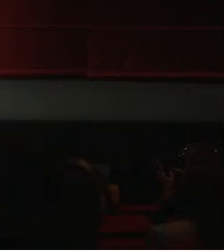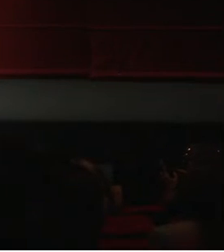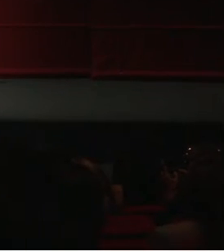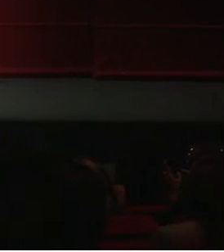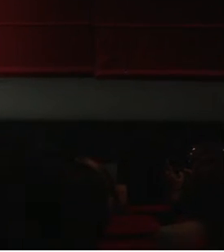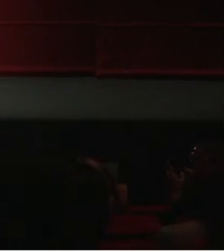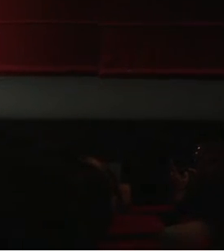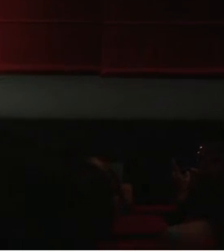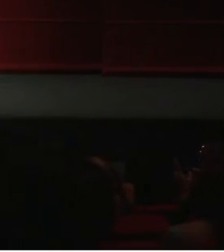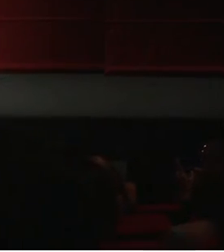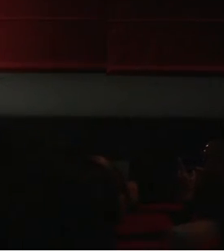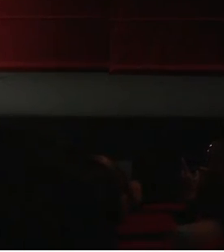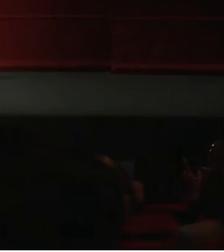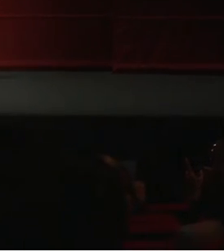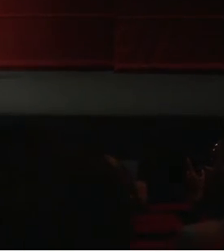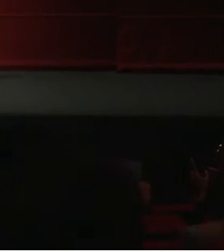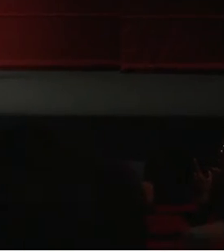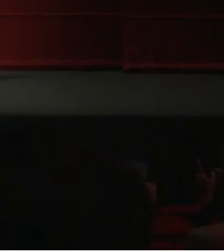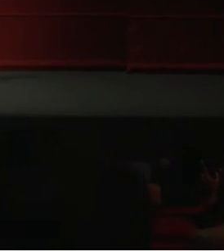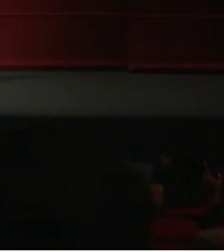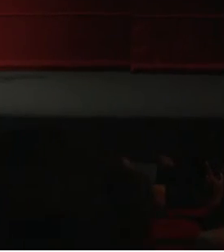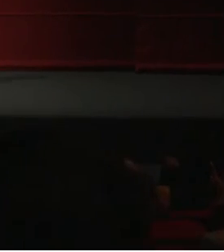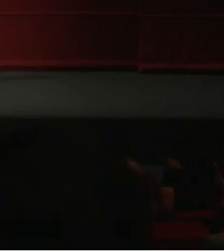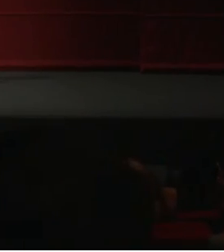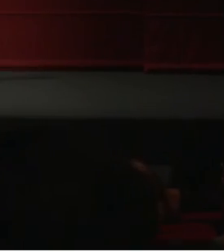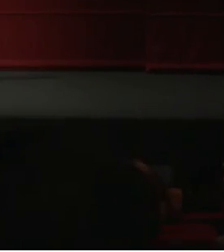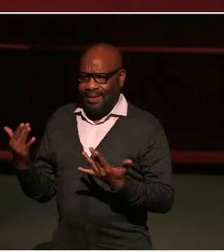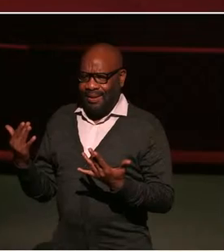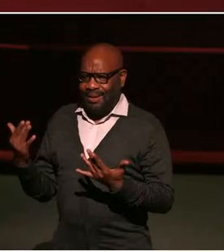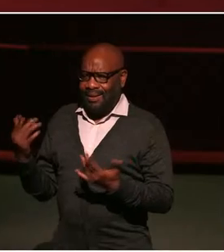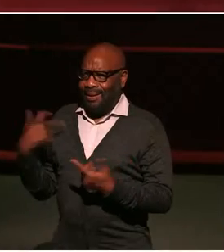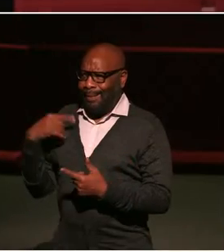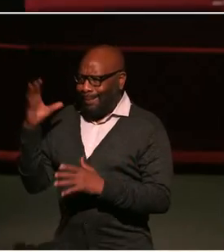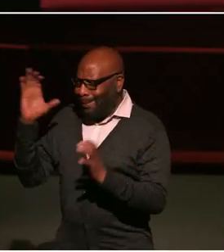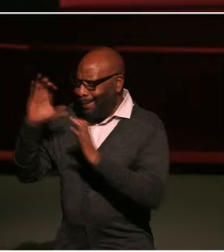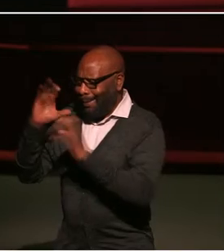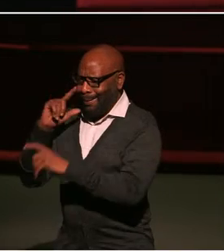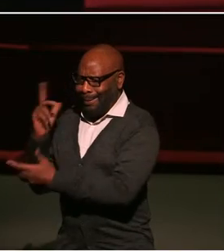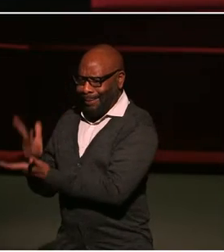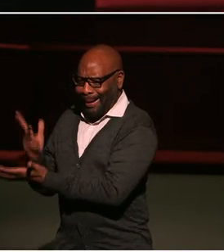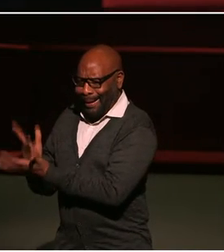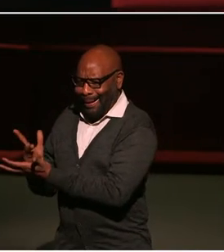Actually, I'm waiting for my parking to get validated, so.